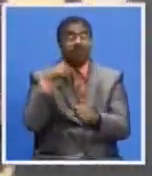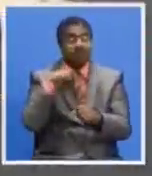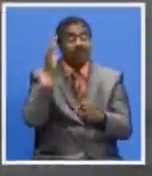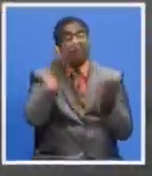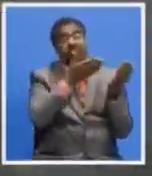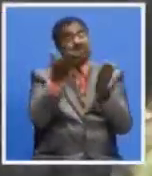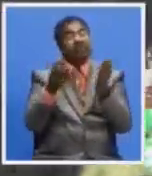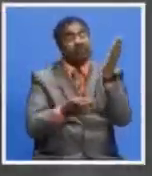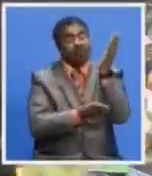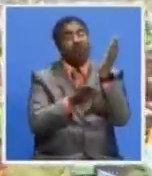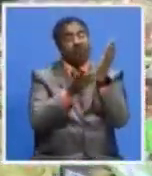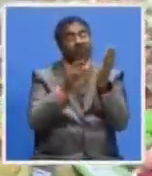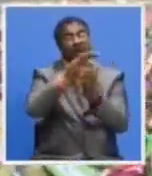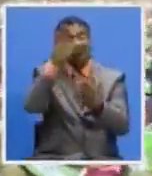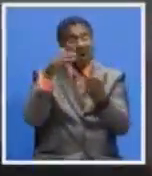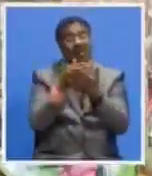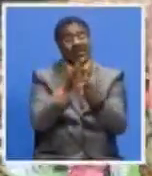country.